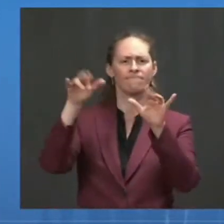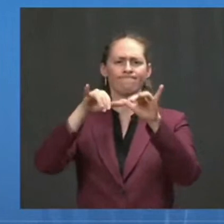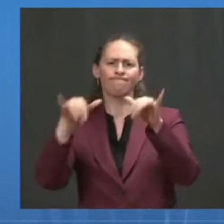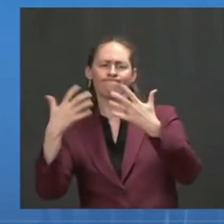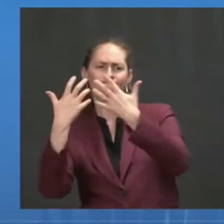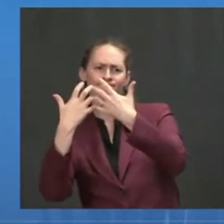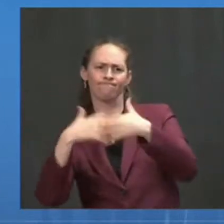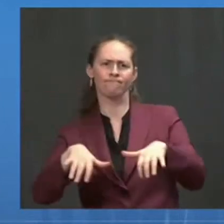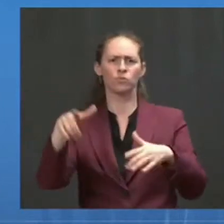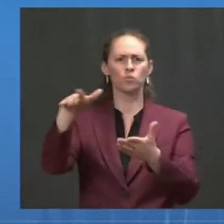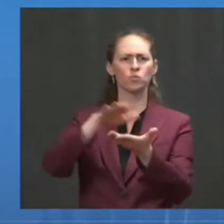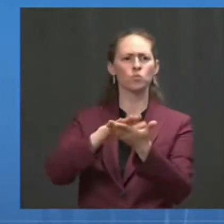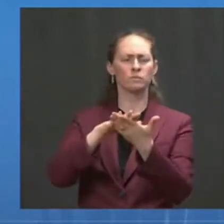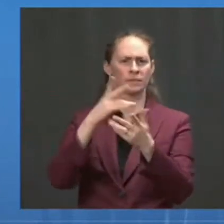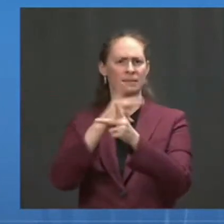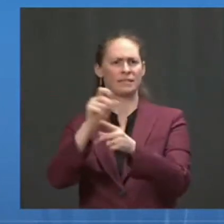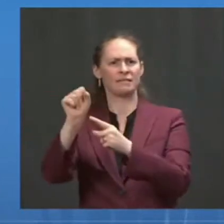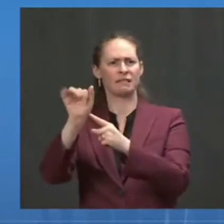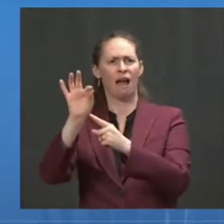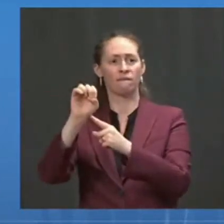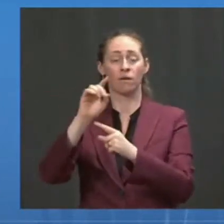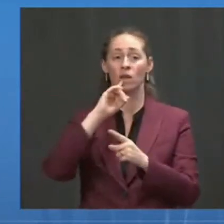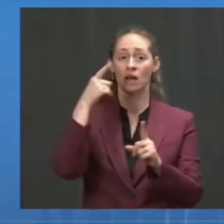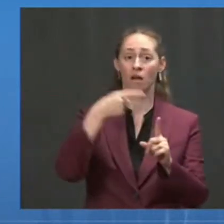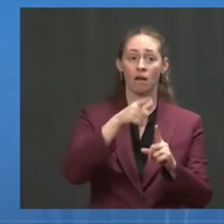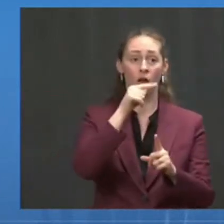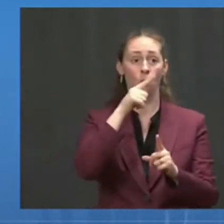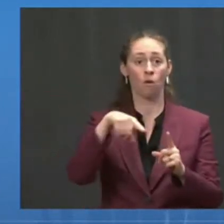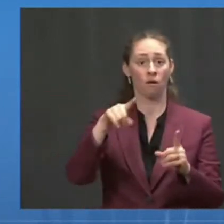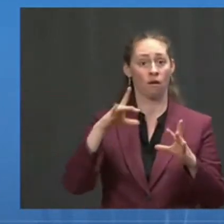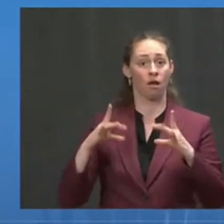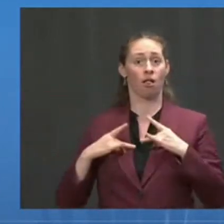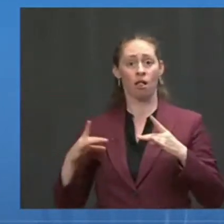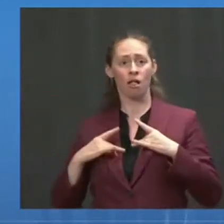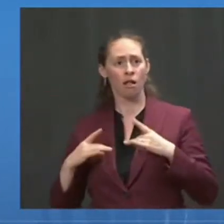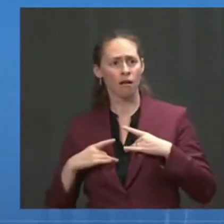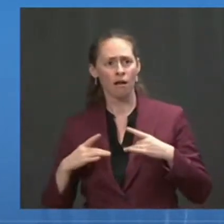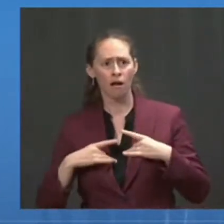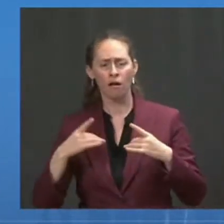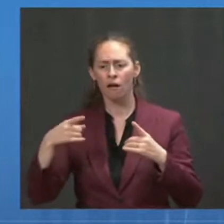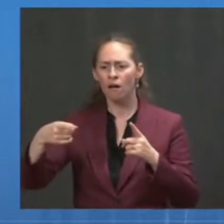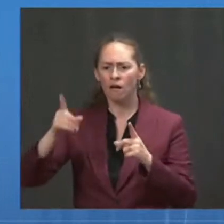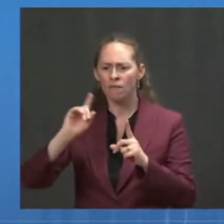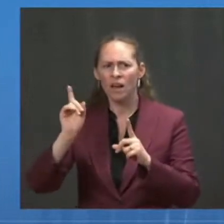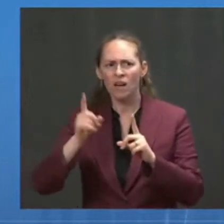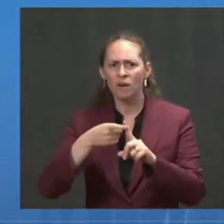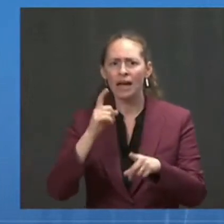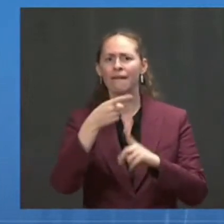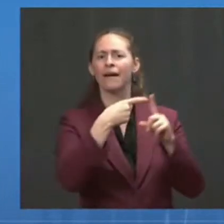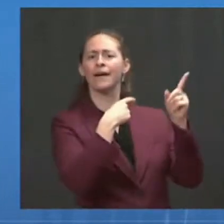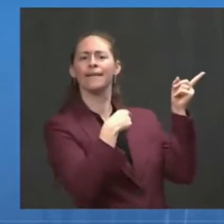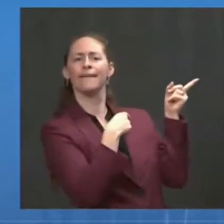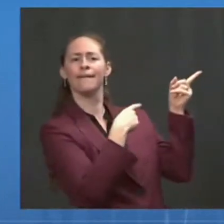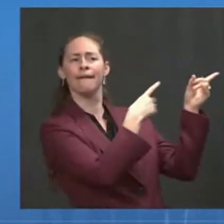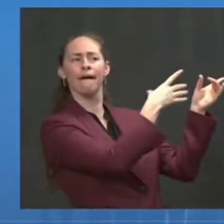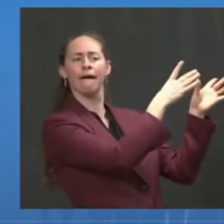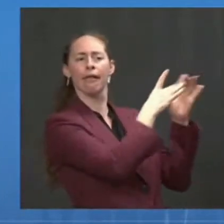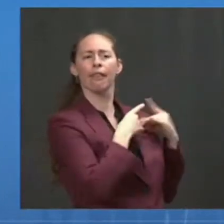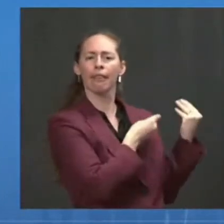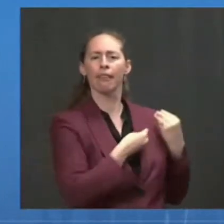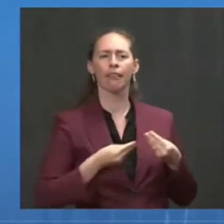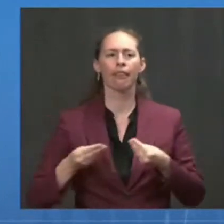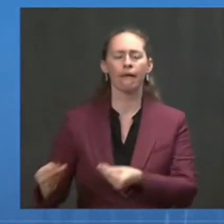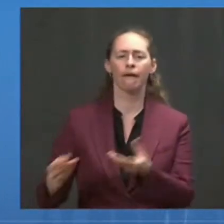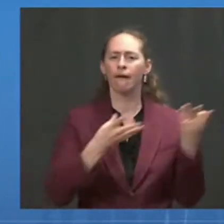coming into schools is coming from high rates of disease in the community. So best way to keep our schools safe, and we know how to do